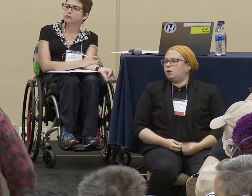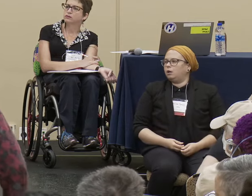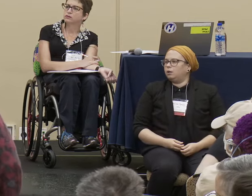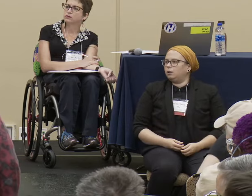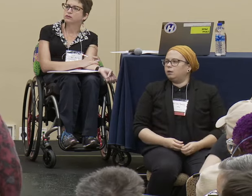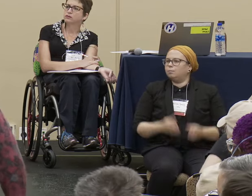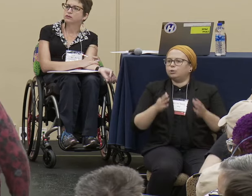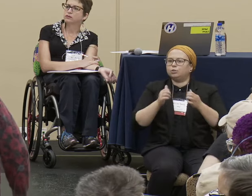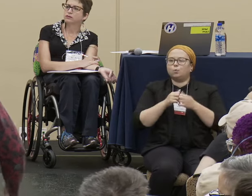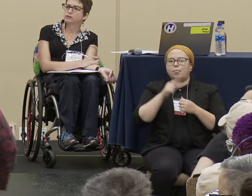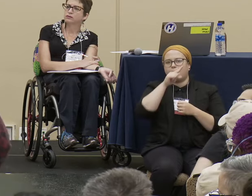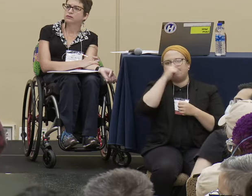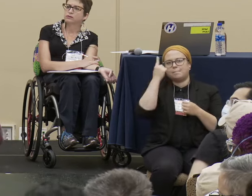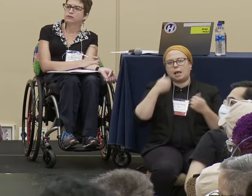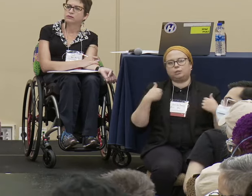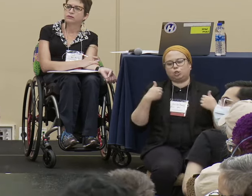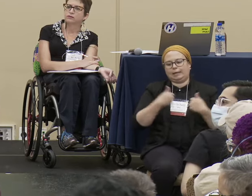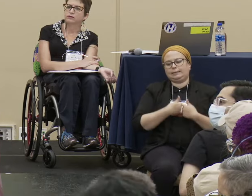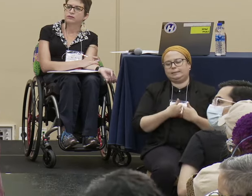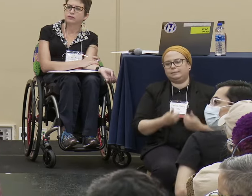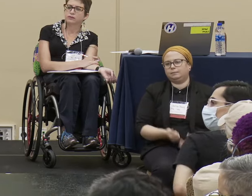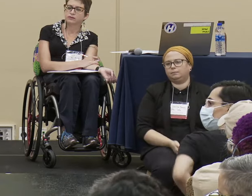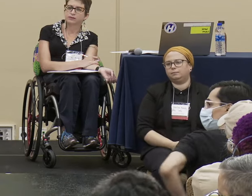of black jacket on.